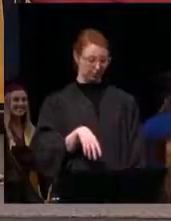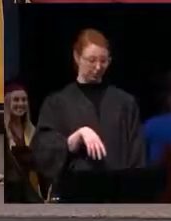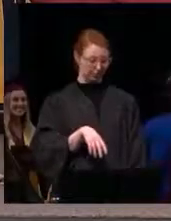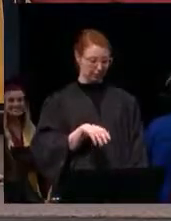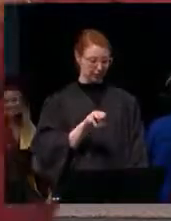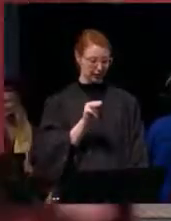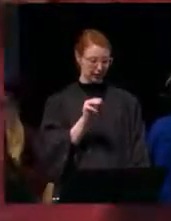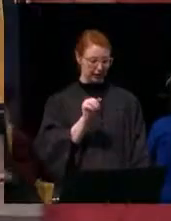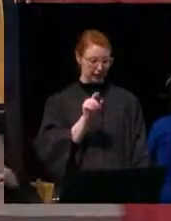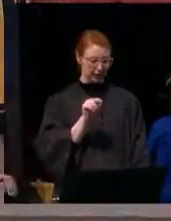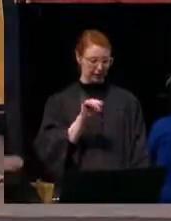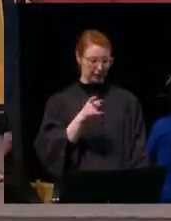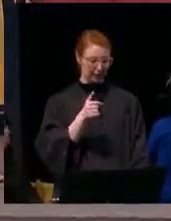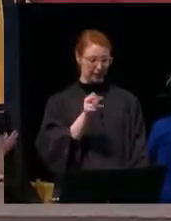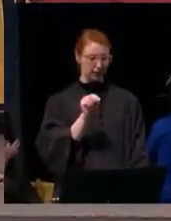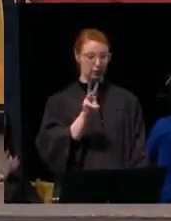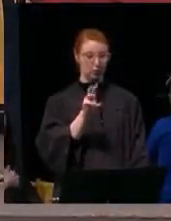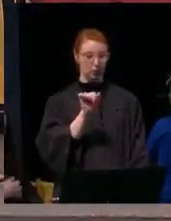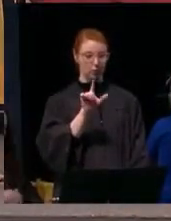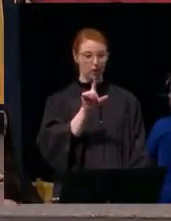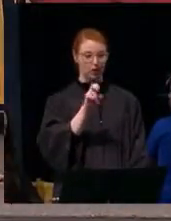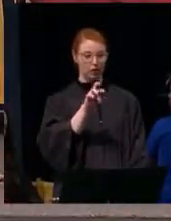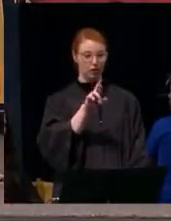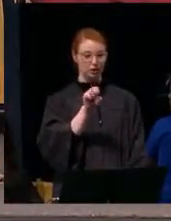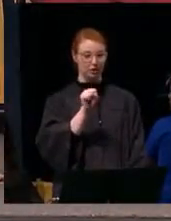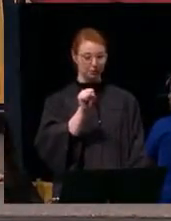Madigan Walters.